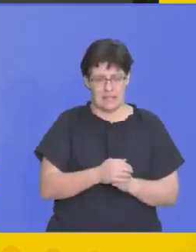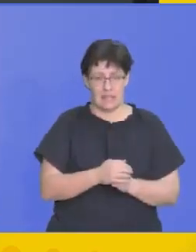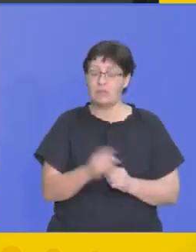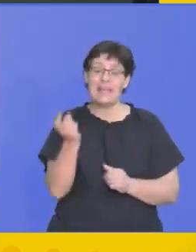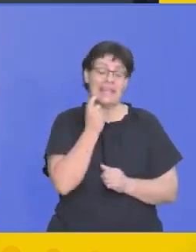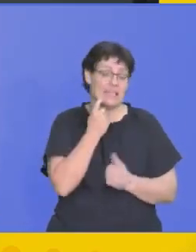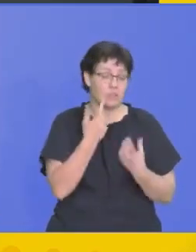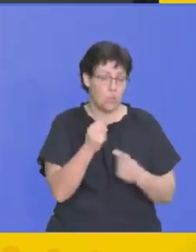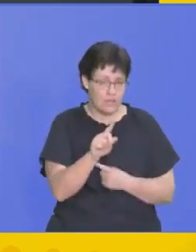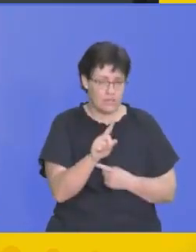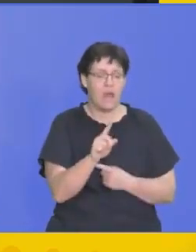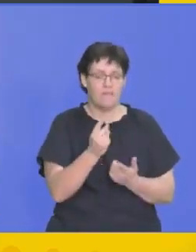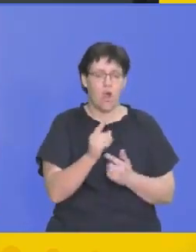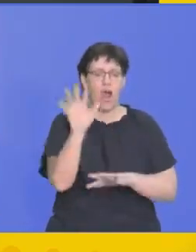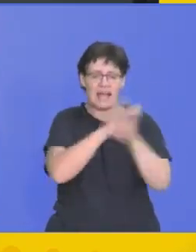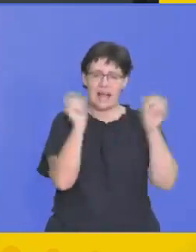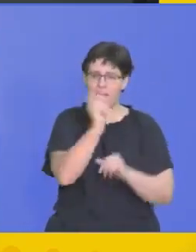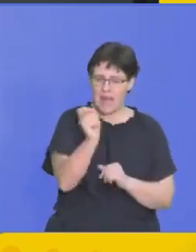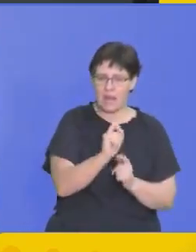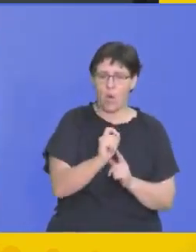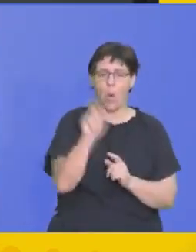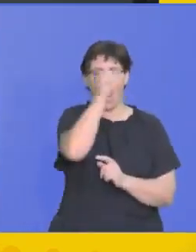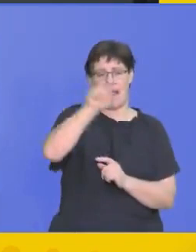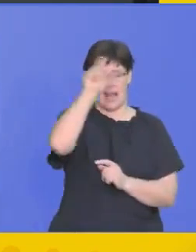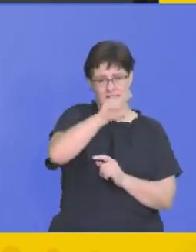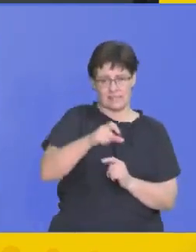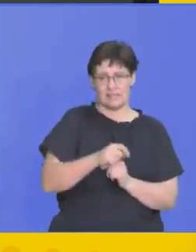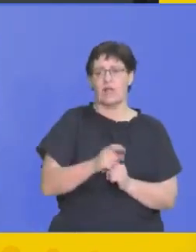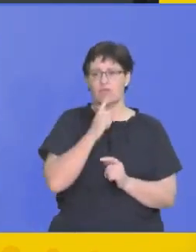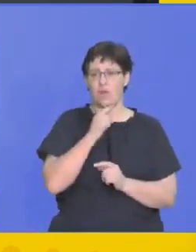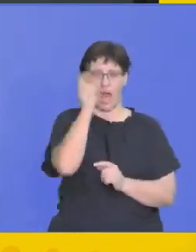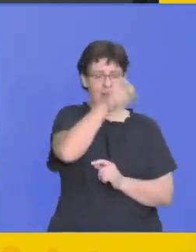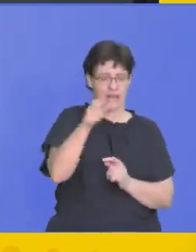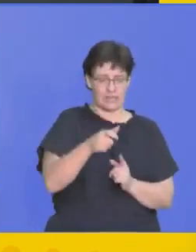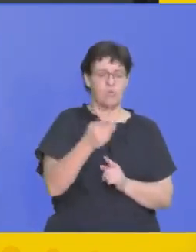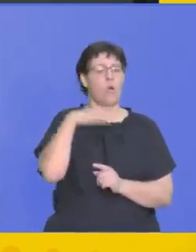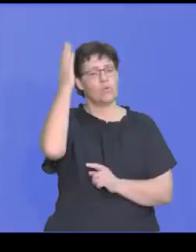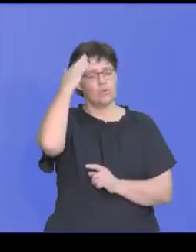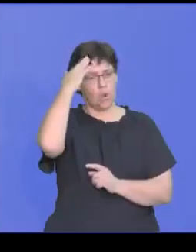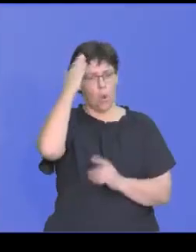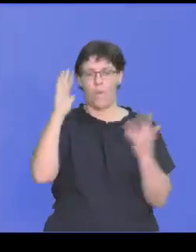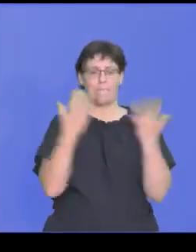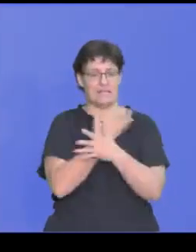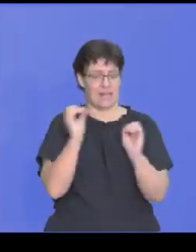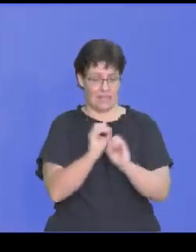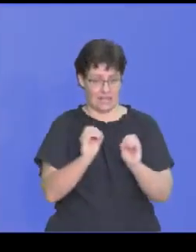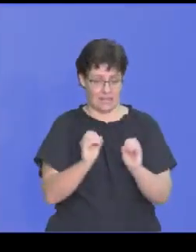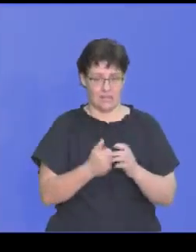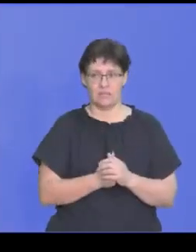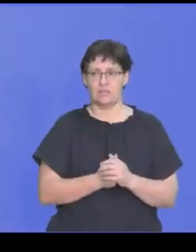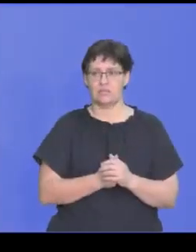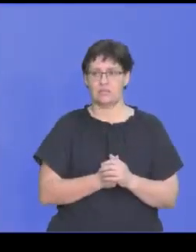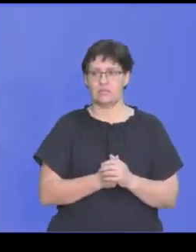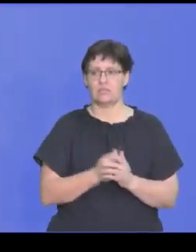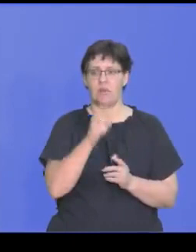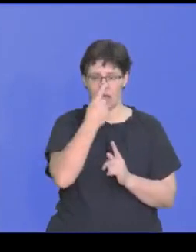what's easy to do, take a coloured pen, take a highlighter, and let's highlight so that we know we haven't missed any. So I'm